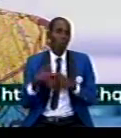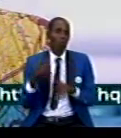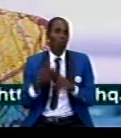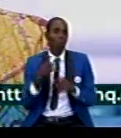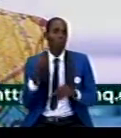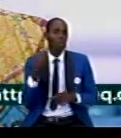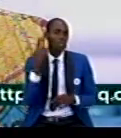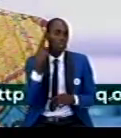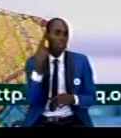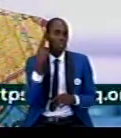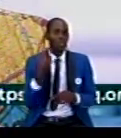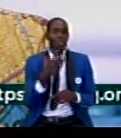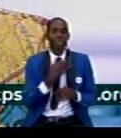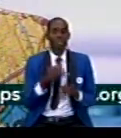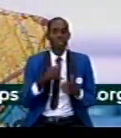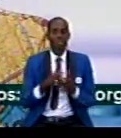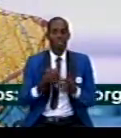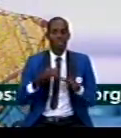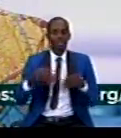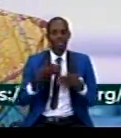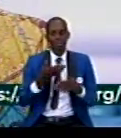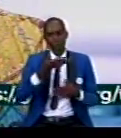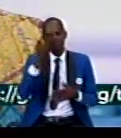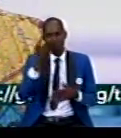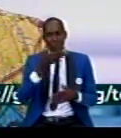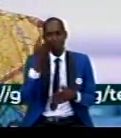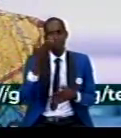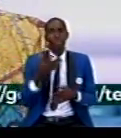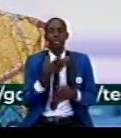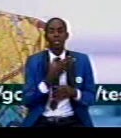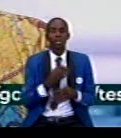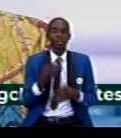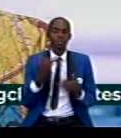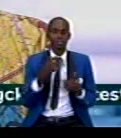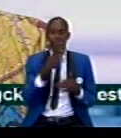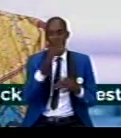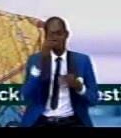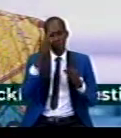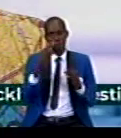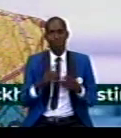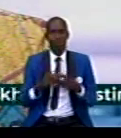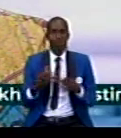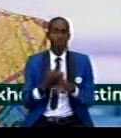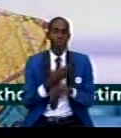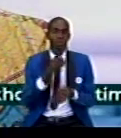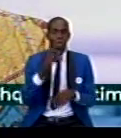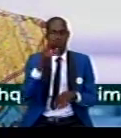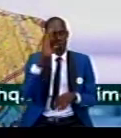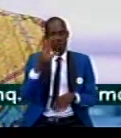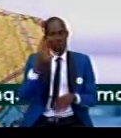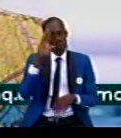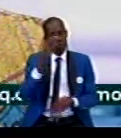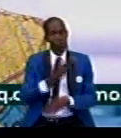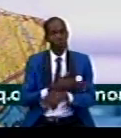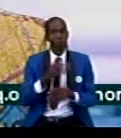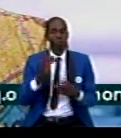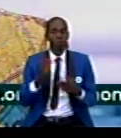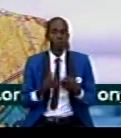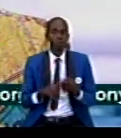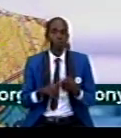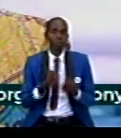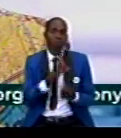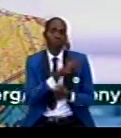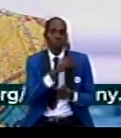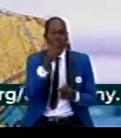retreat, and I decided to take him to the hospital because the blood and the pus that were coming were much. And I got there, they now book appointment to me, I should come back